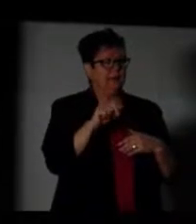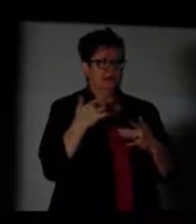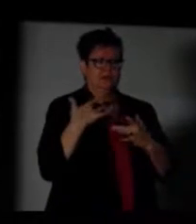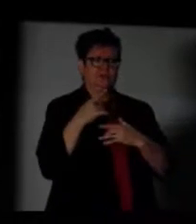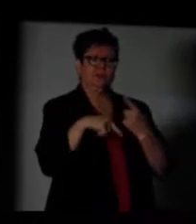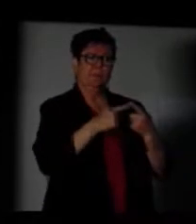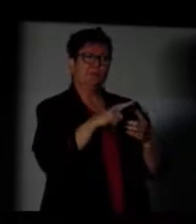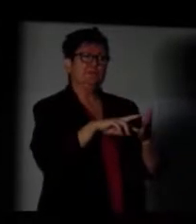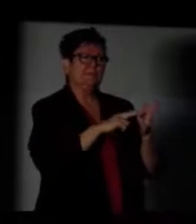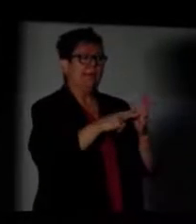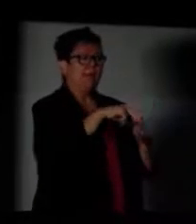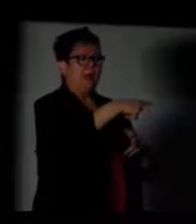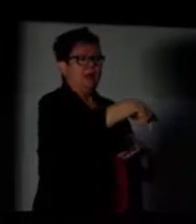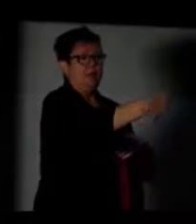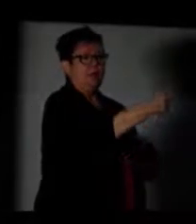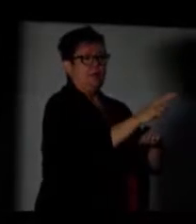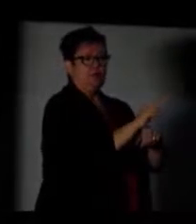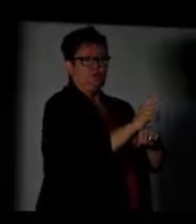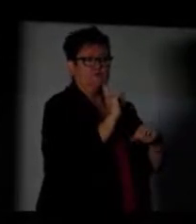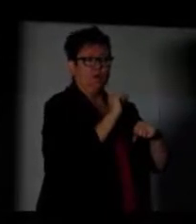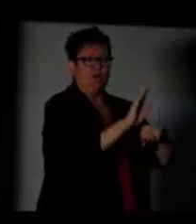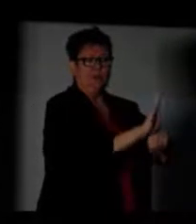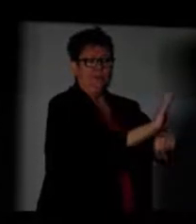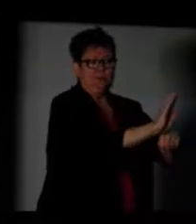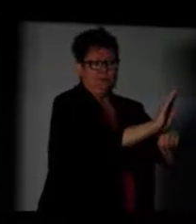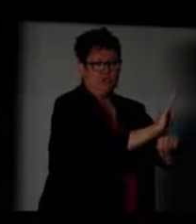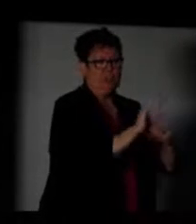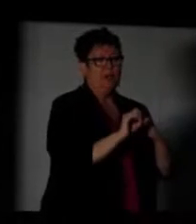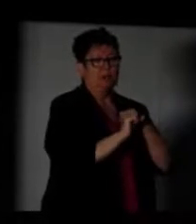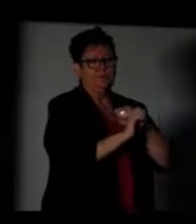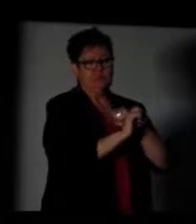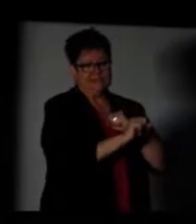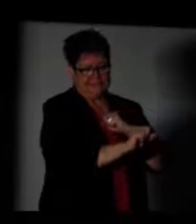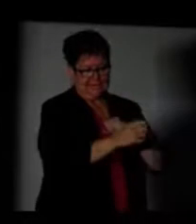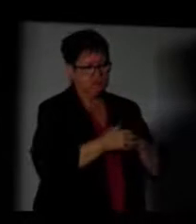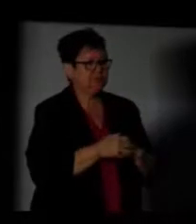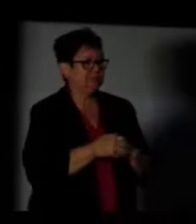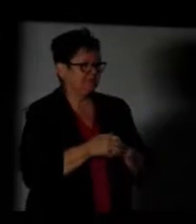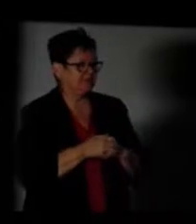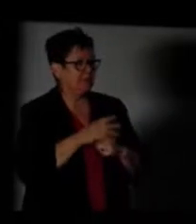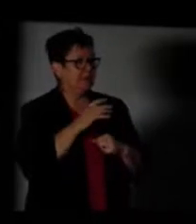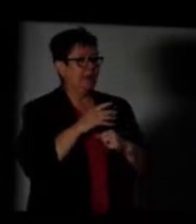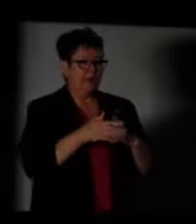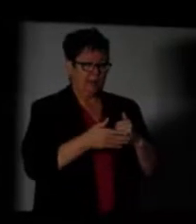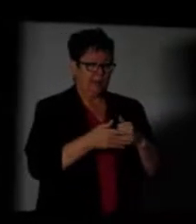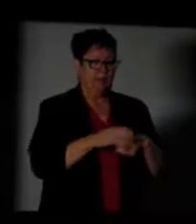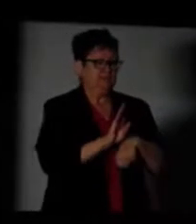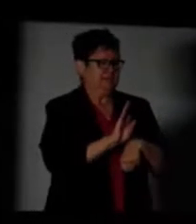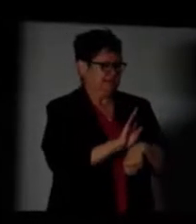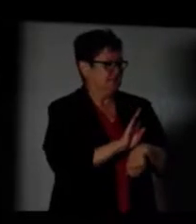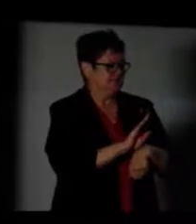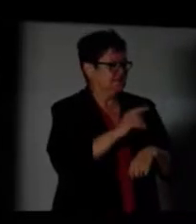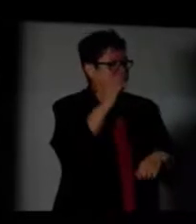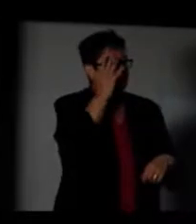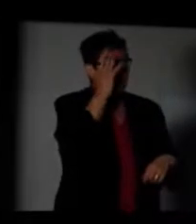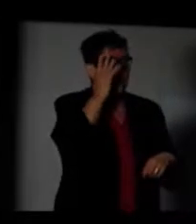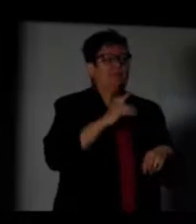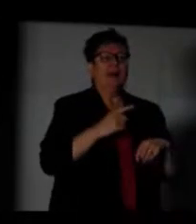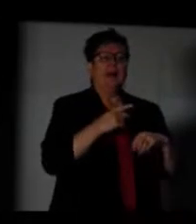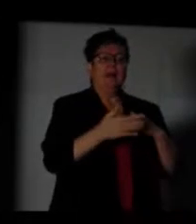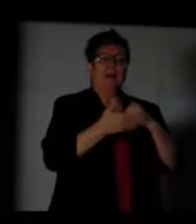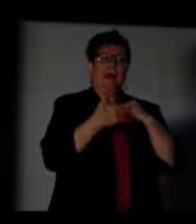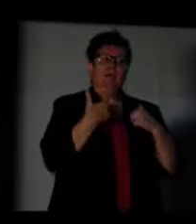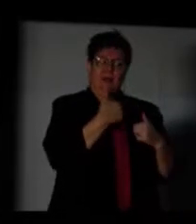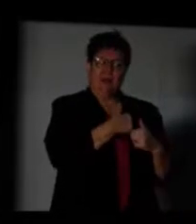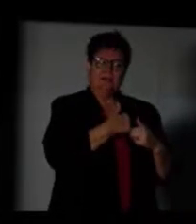in the science area, that required us not just to build a nice portal, but to push through all of the